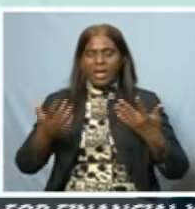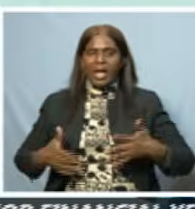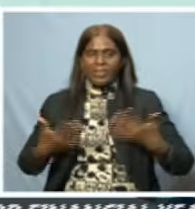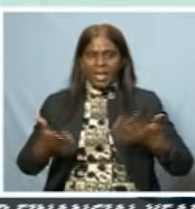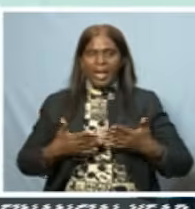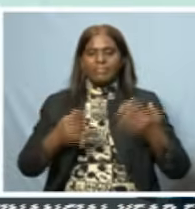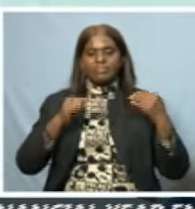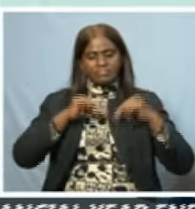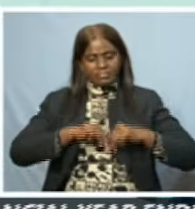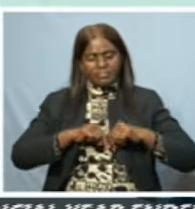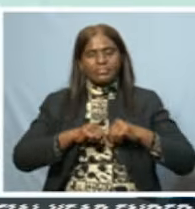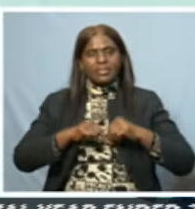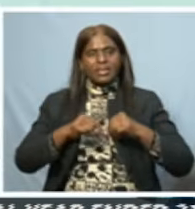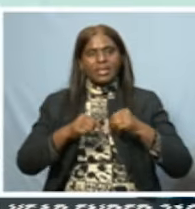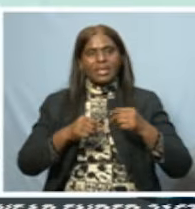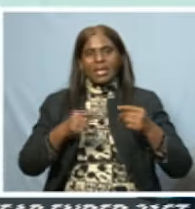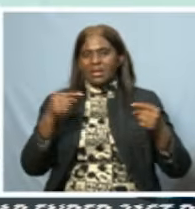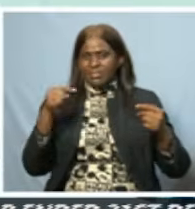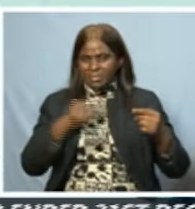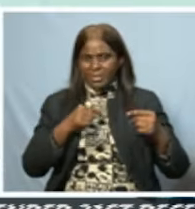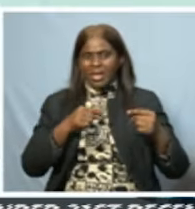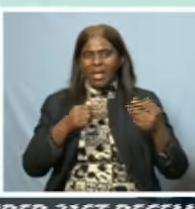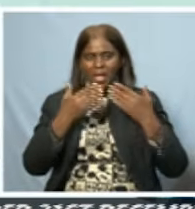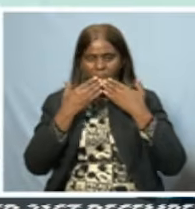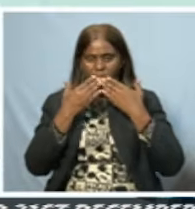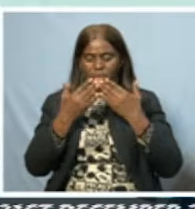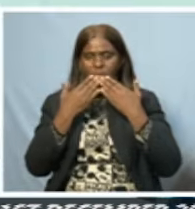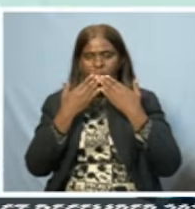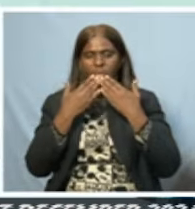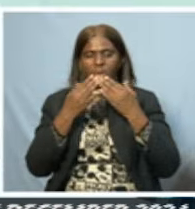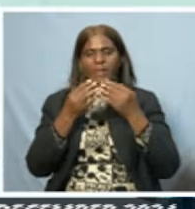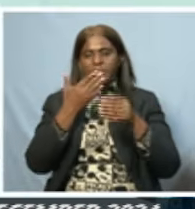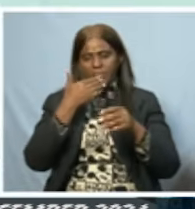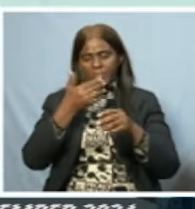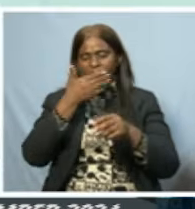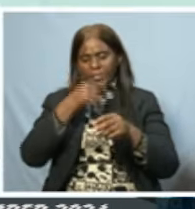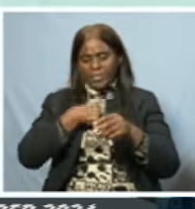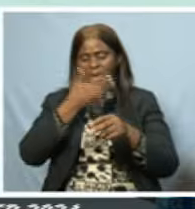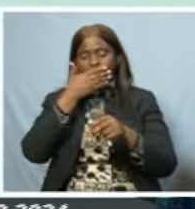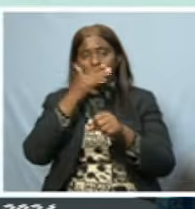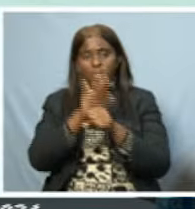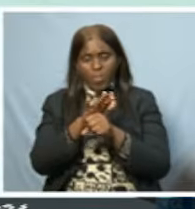happy to appear before the committee. I should promise that